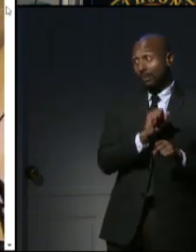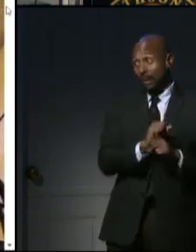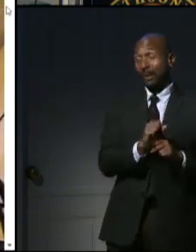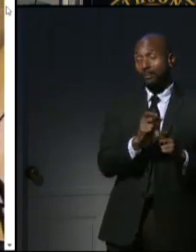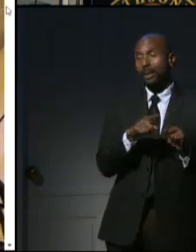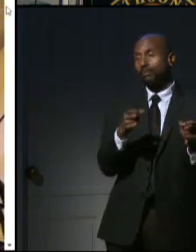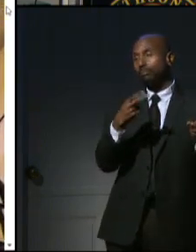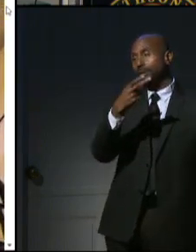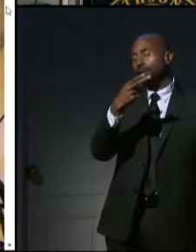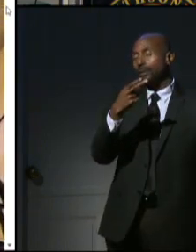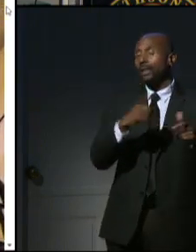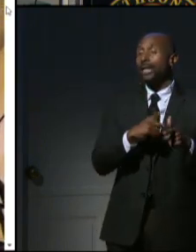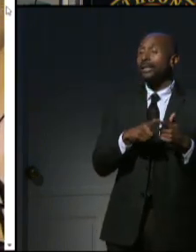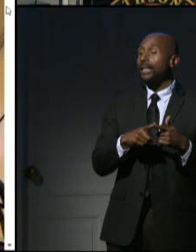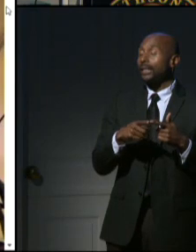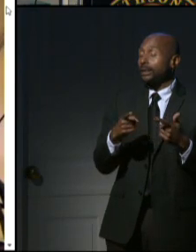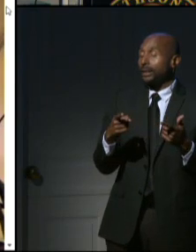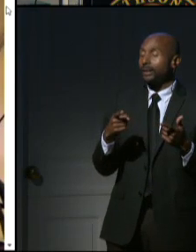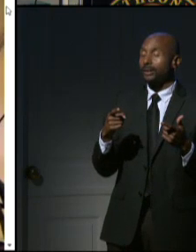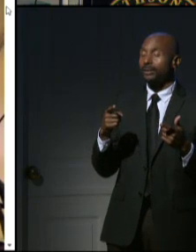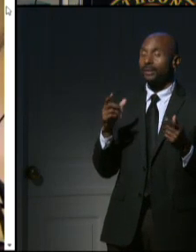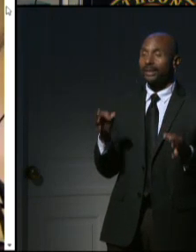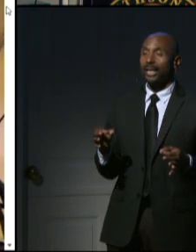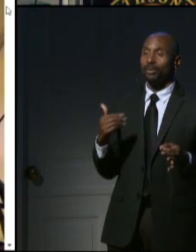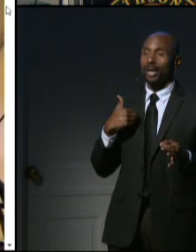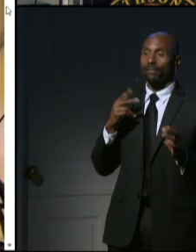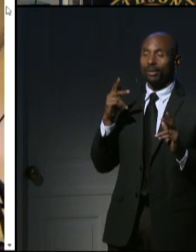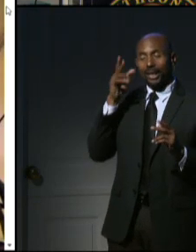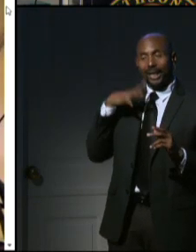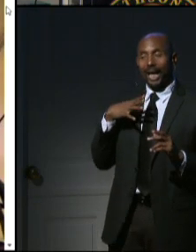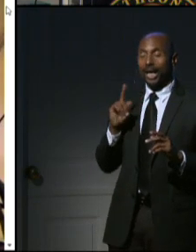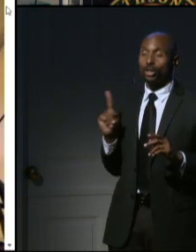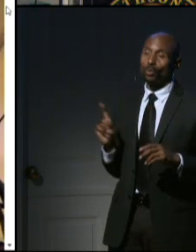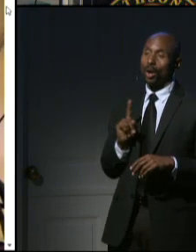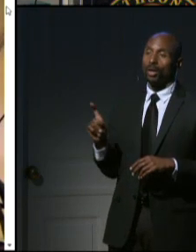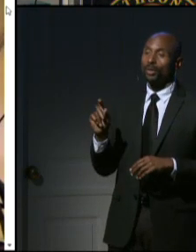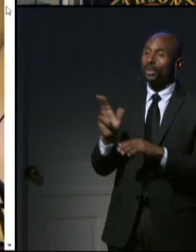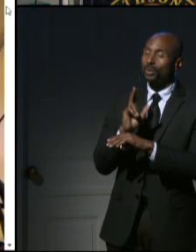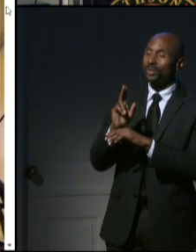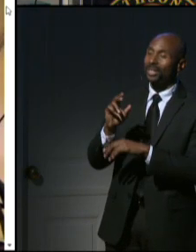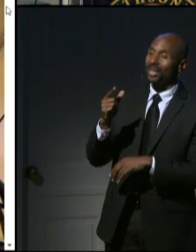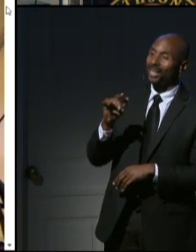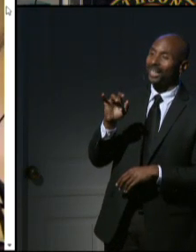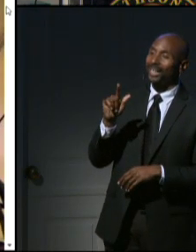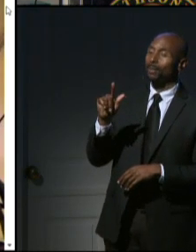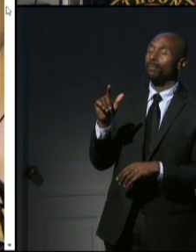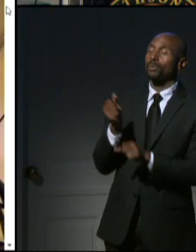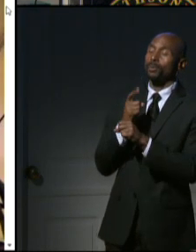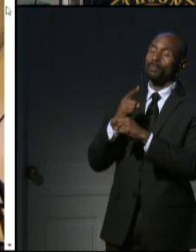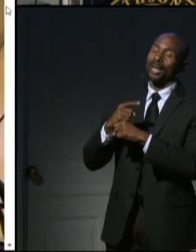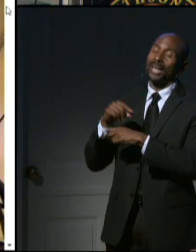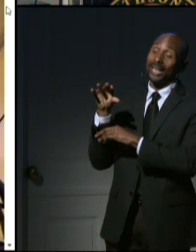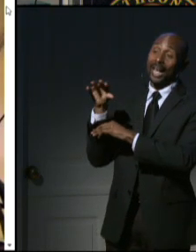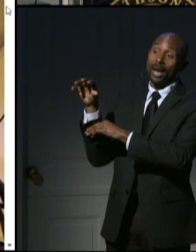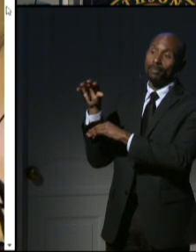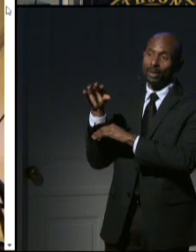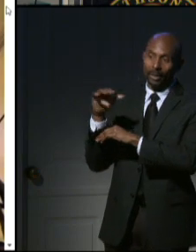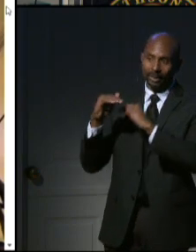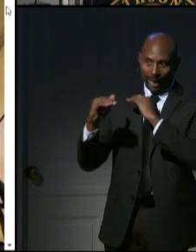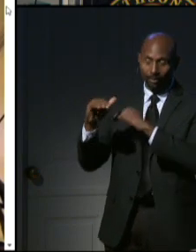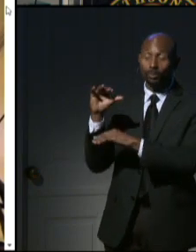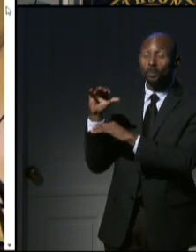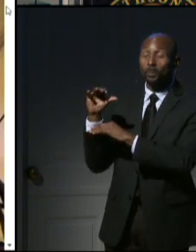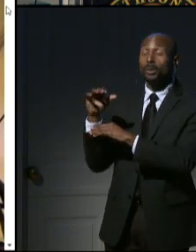we ended up having a guy walk around using a gimbal to stabilize the camera. And he just did a tour